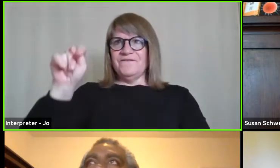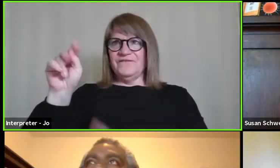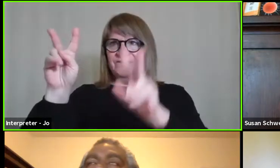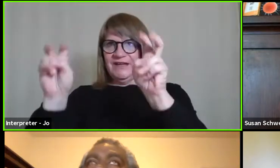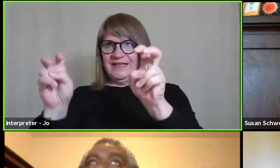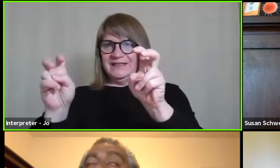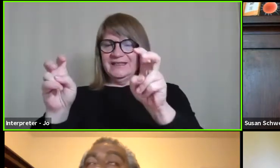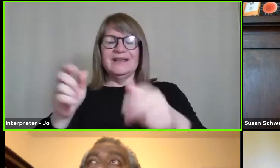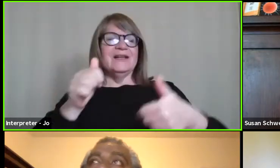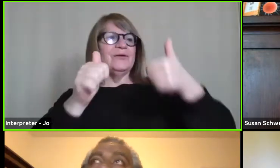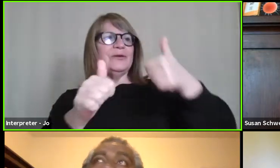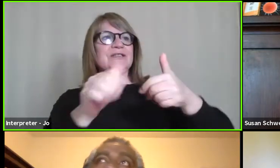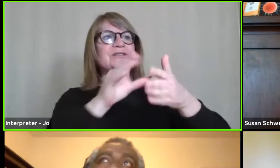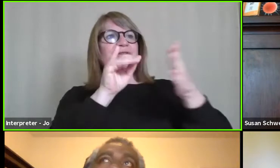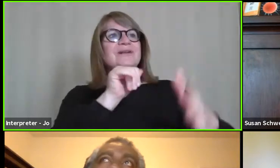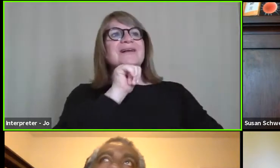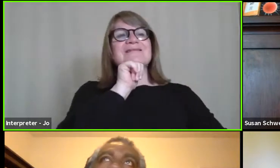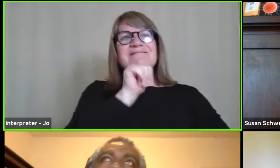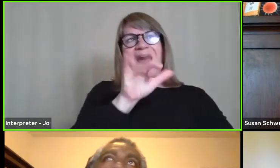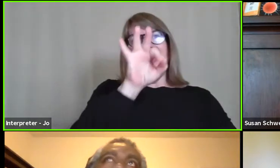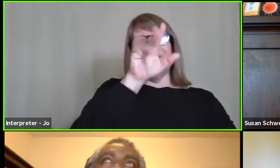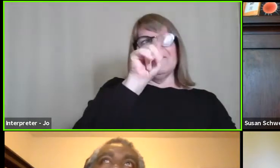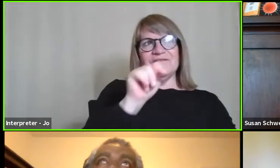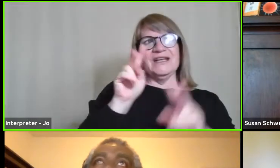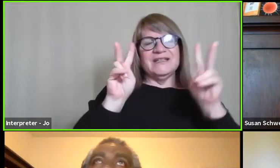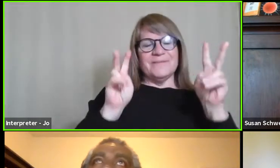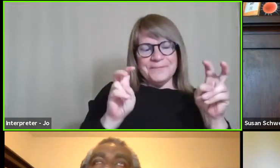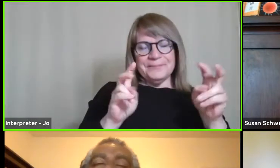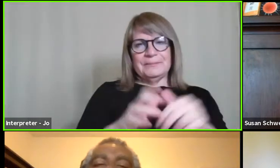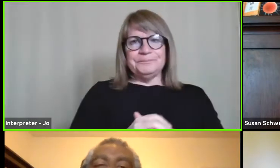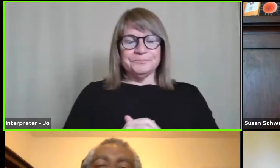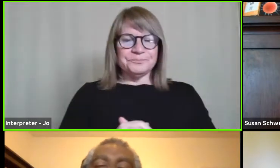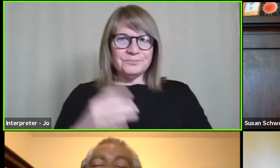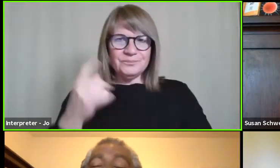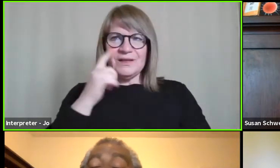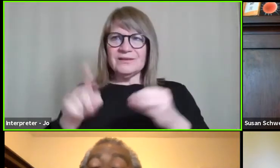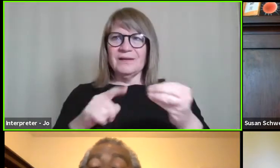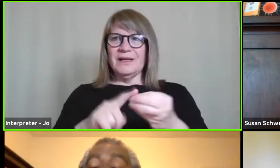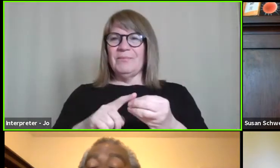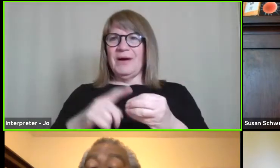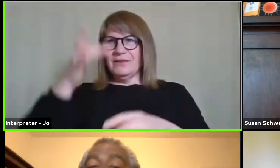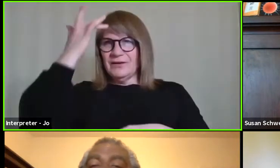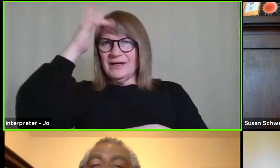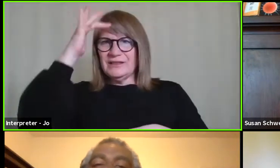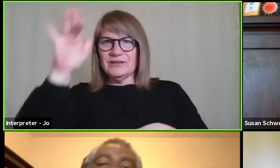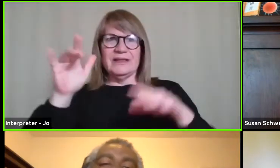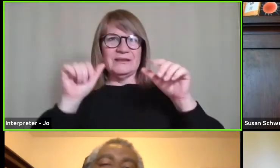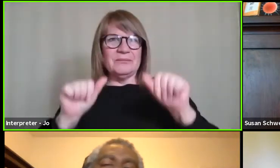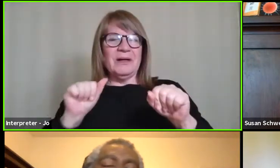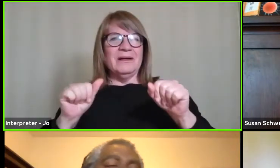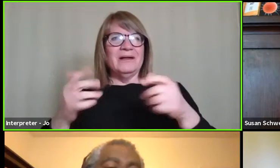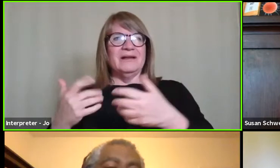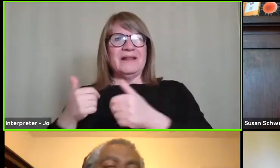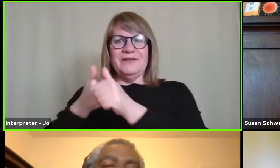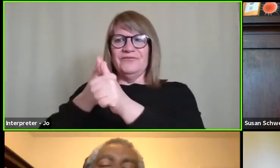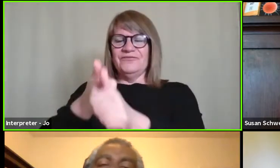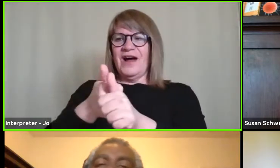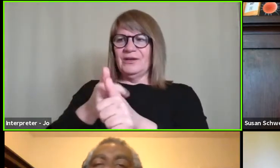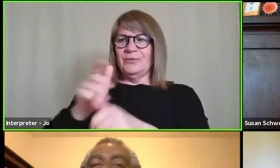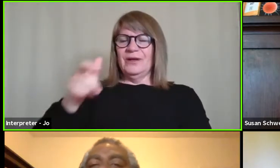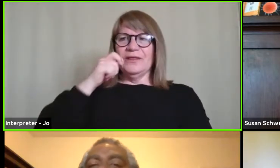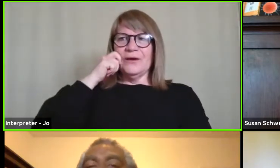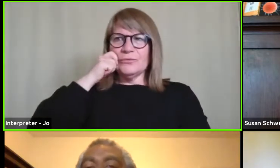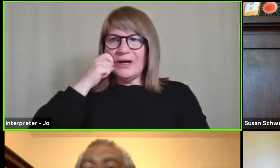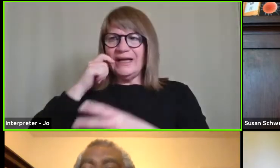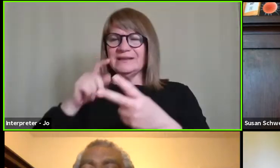eugenic and essentialist assumptions about intellectual ability that traffic along lines of gender class and race are very deeply embedded